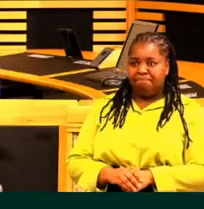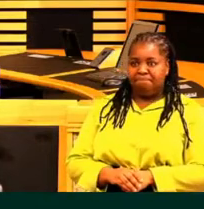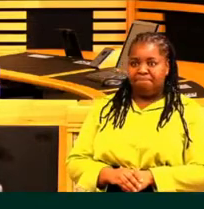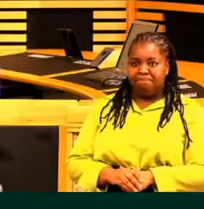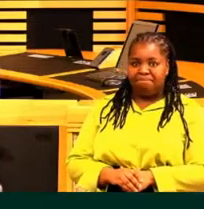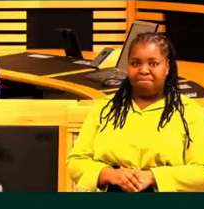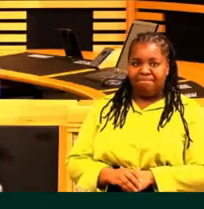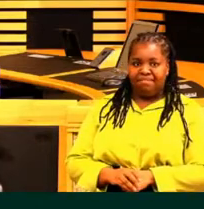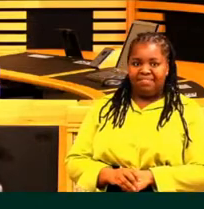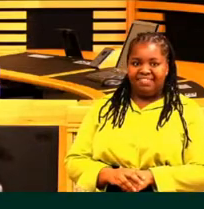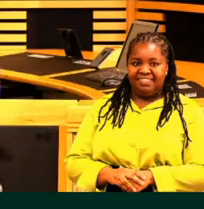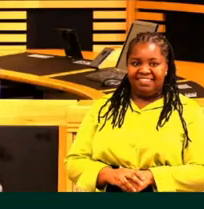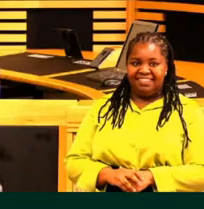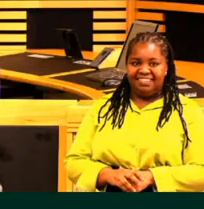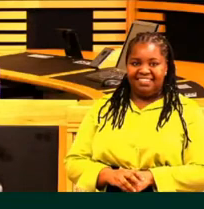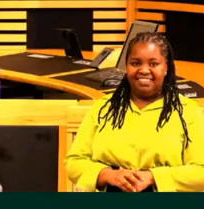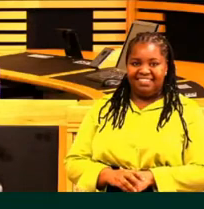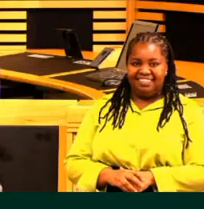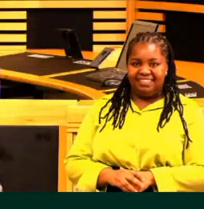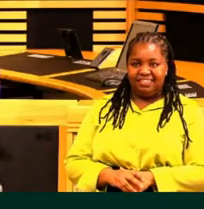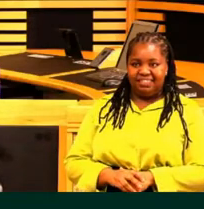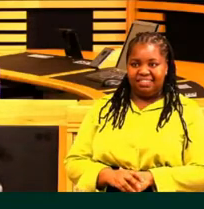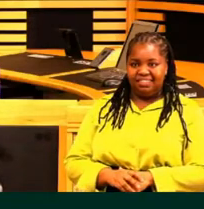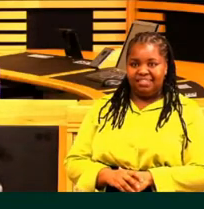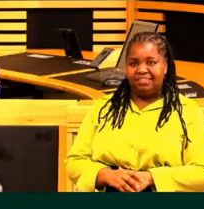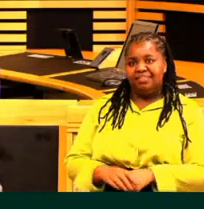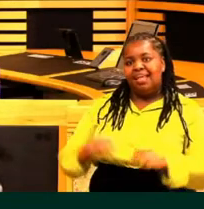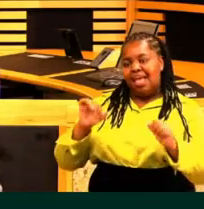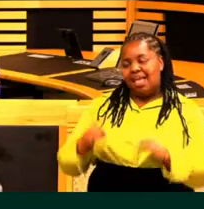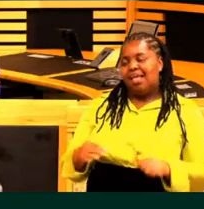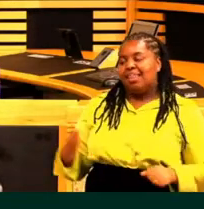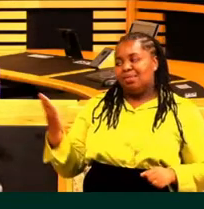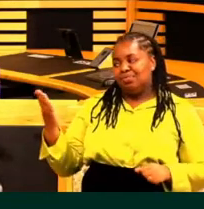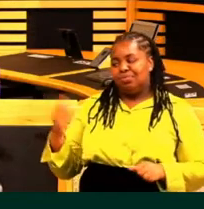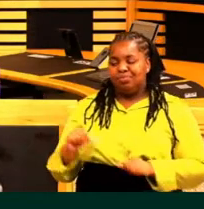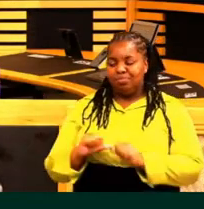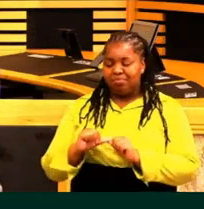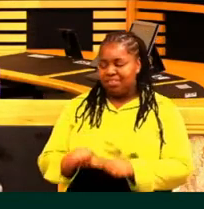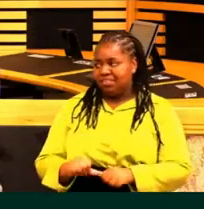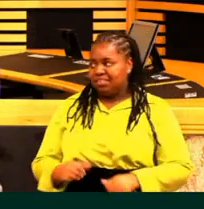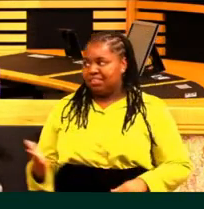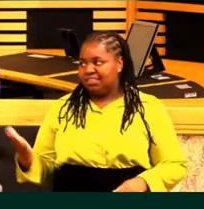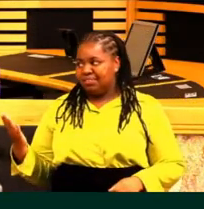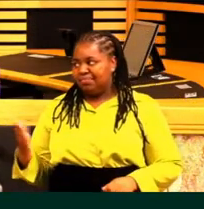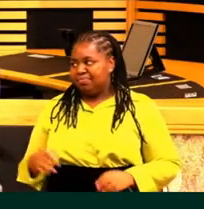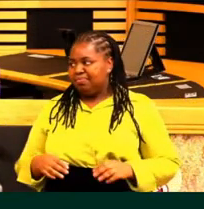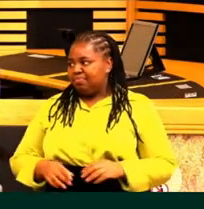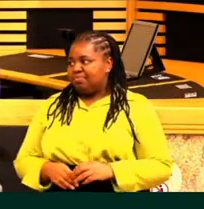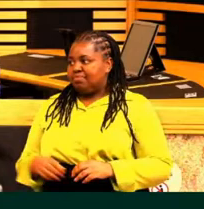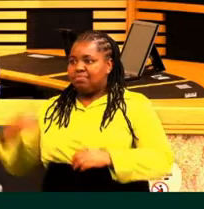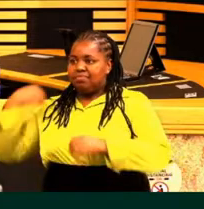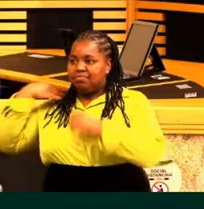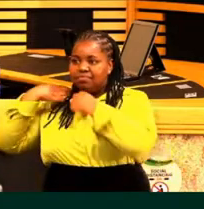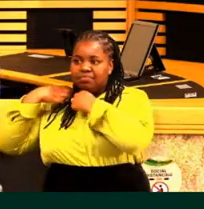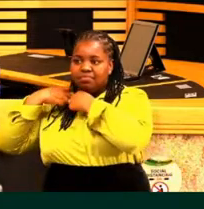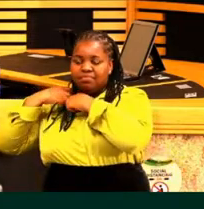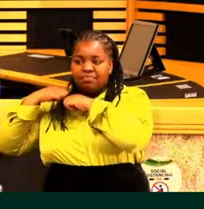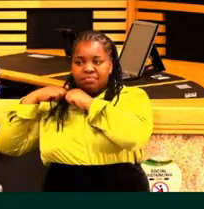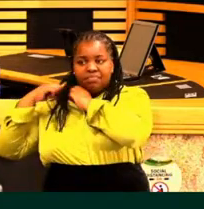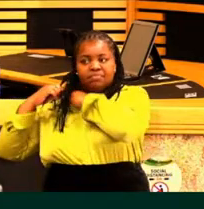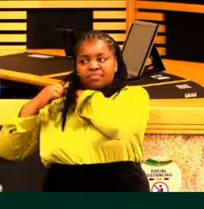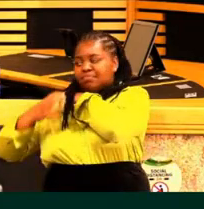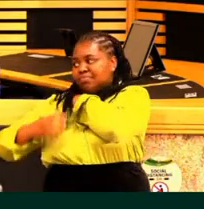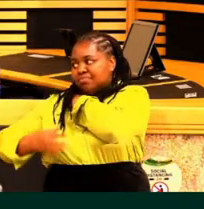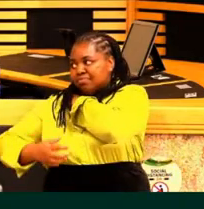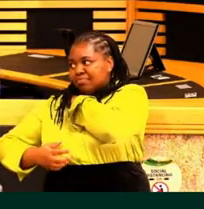thank you thank you let's allow you to proceed number premiere